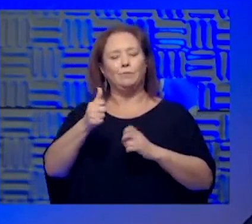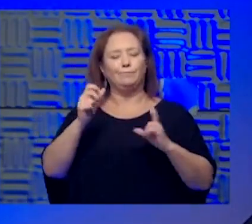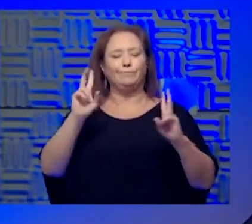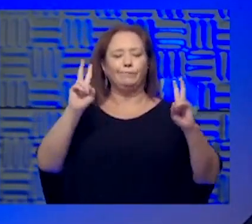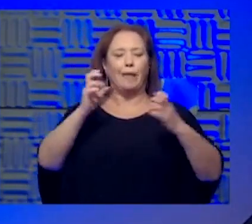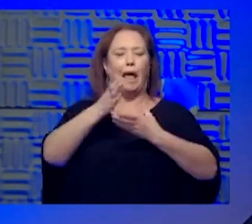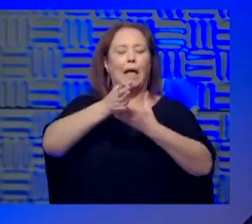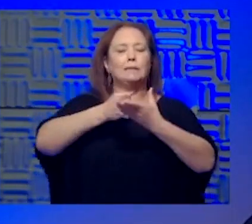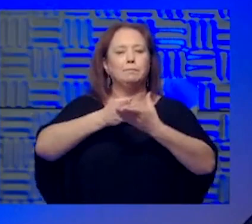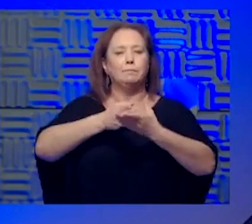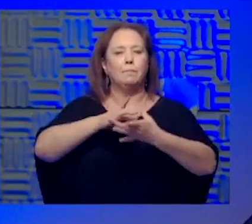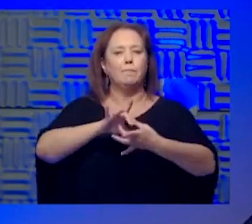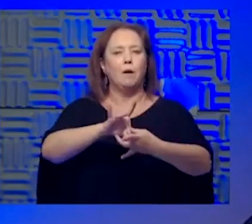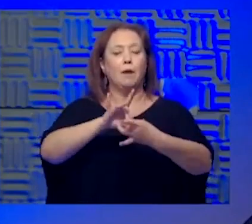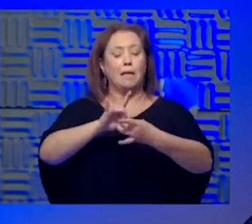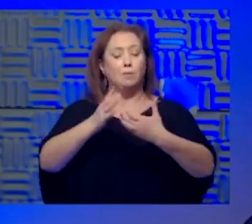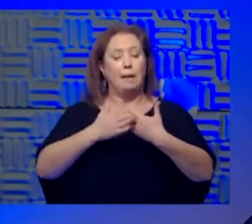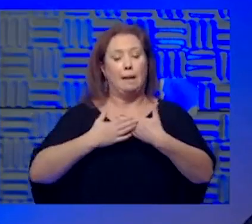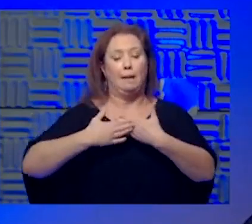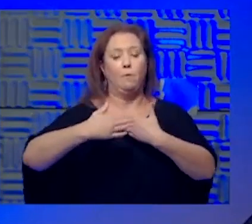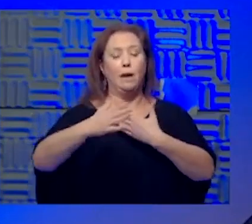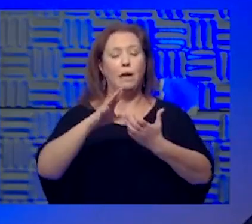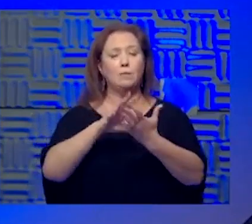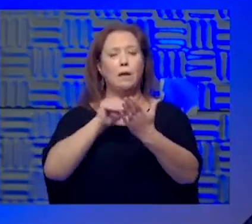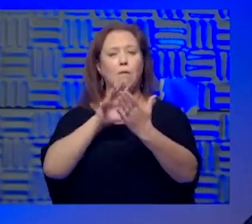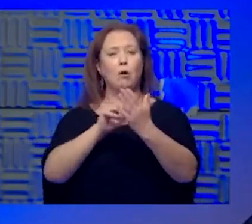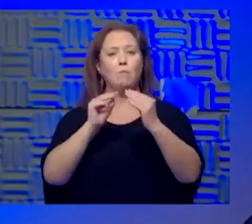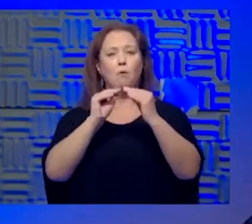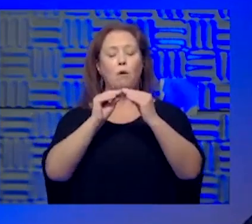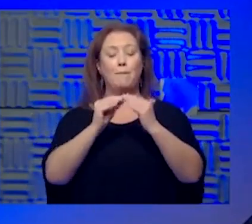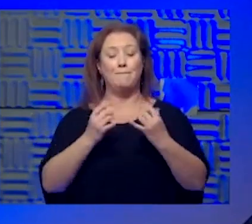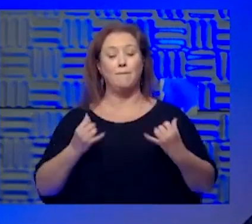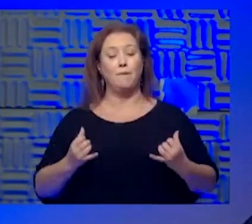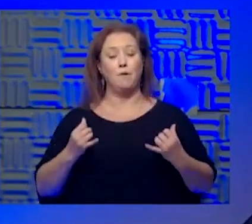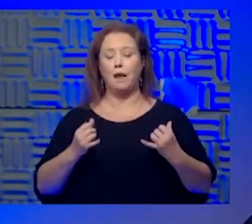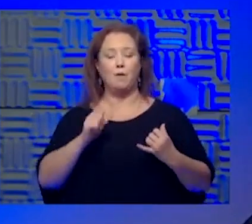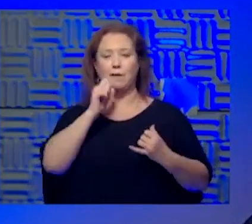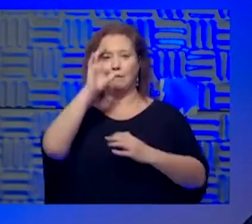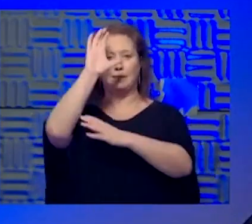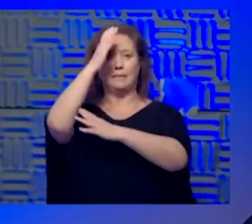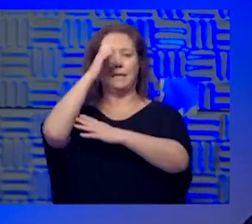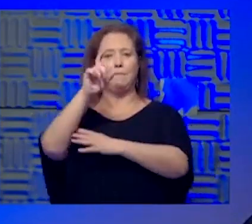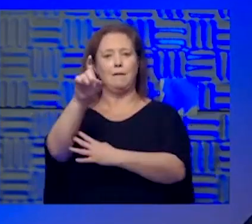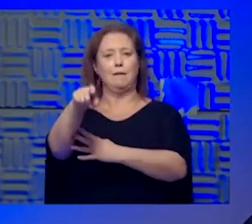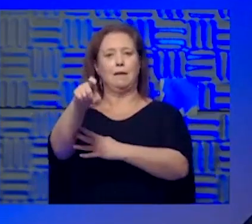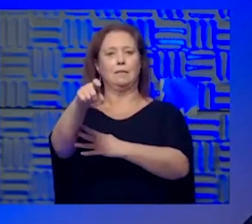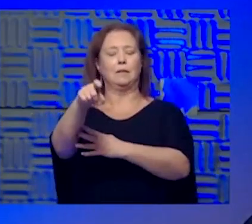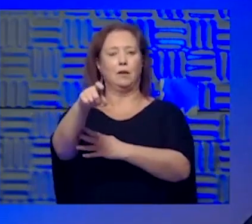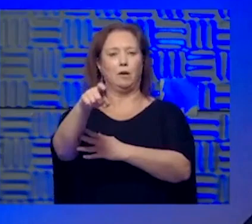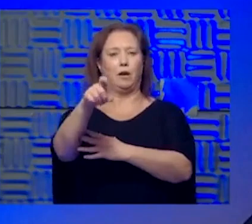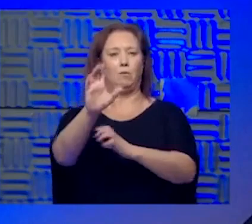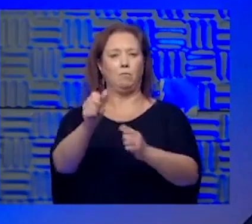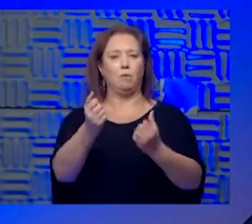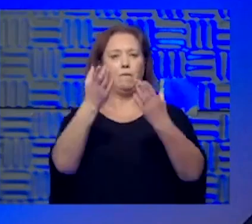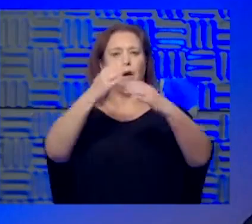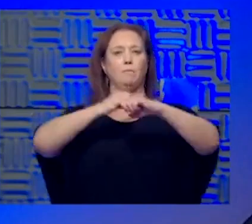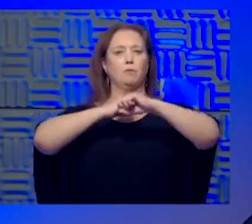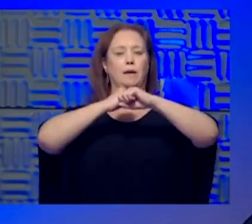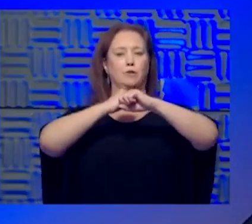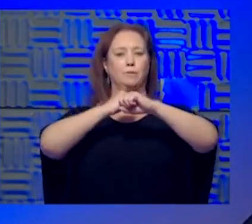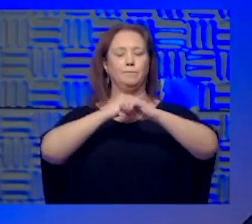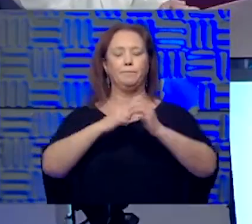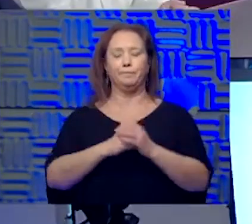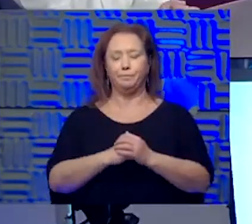we move forward, we will get more and more data. But right now it doesn't seem like it necessarily will provide protection from any